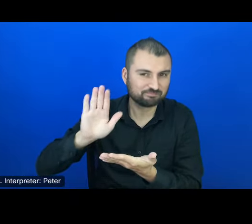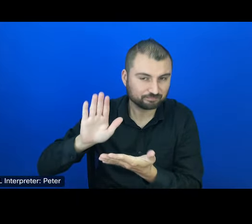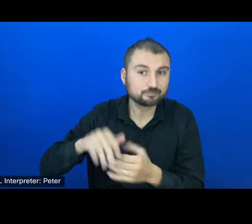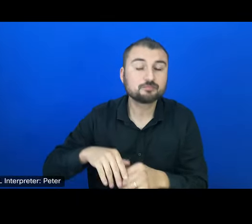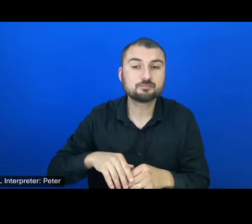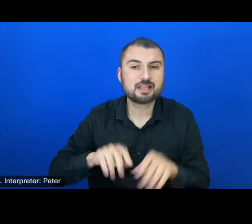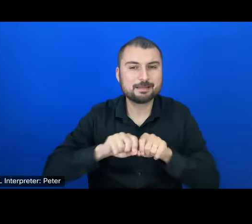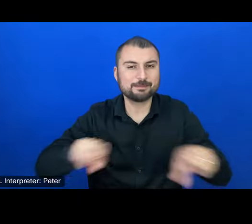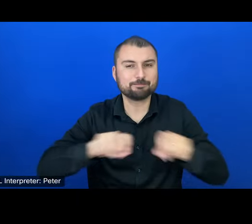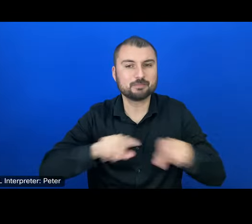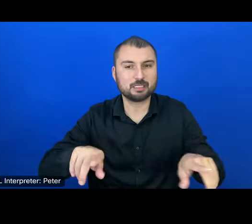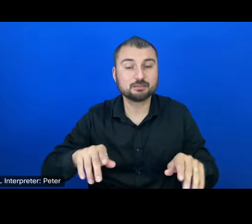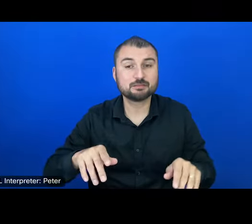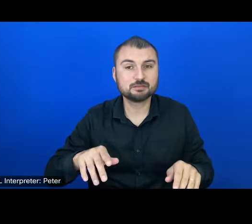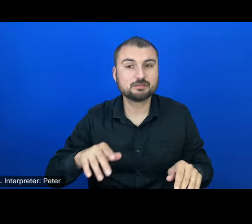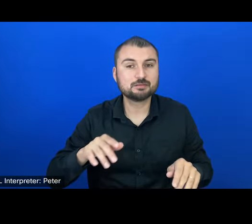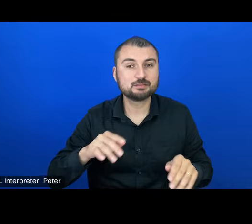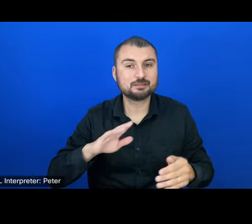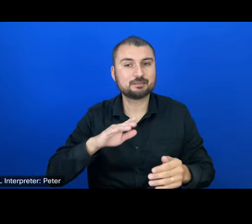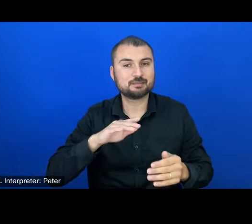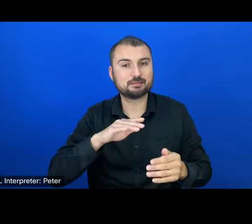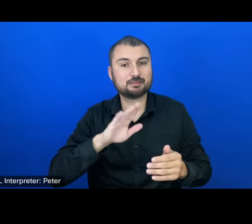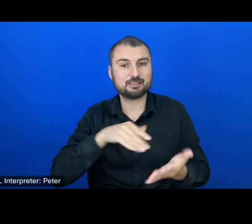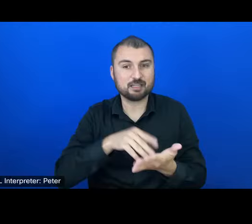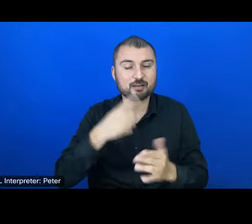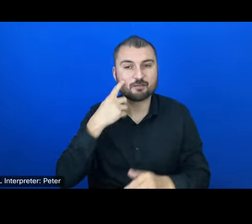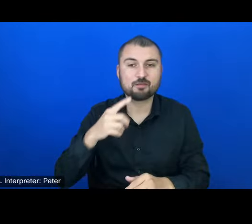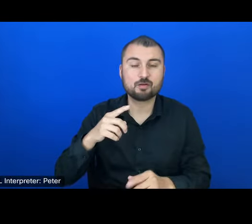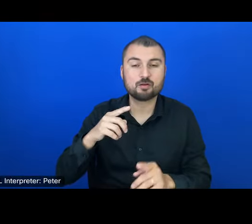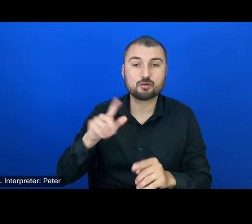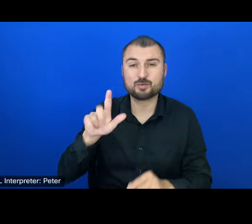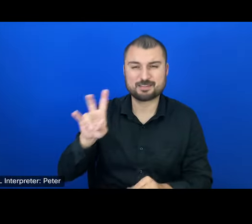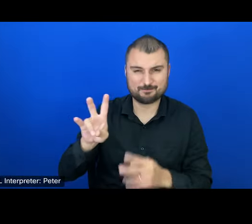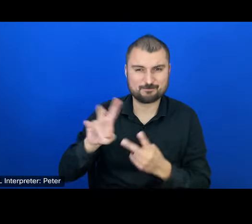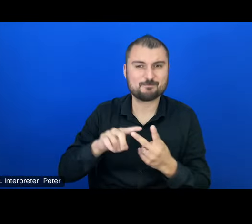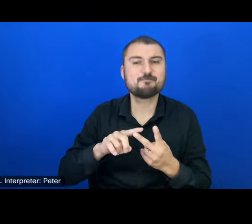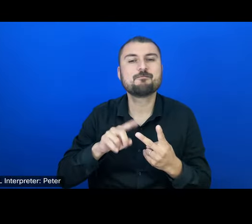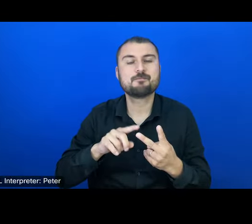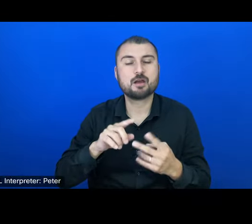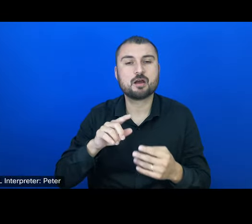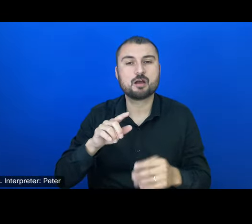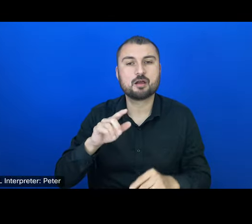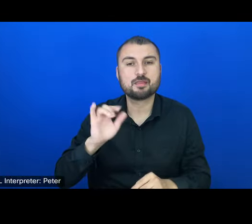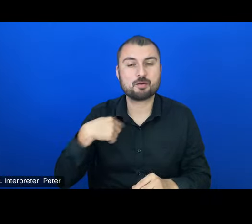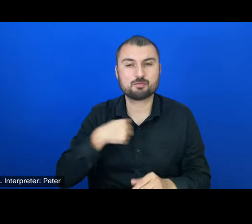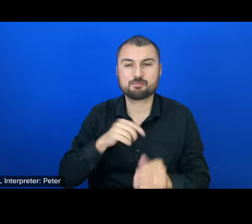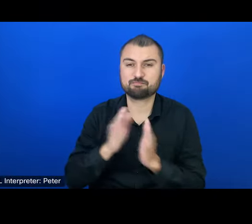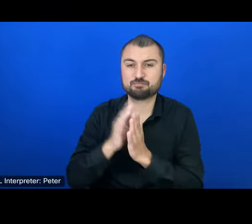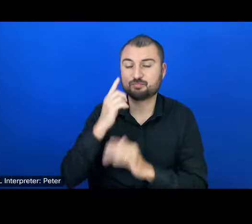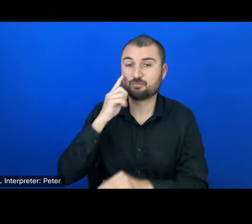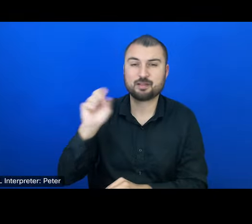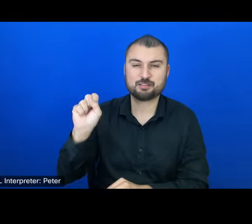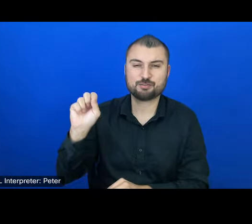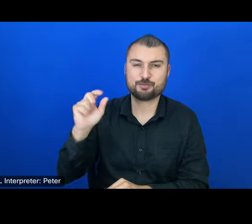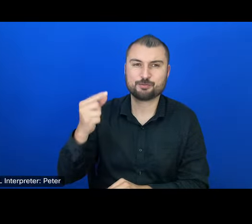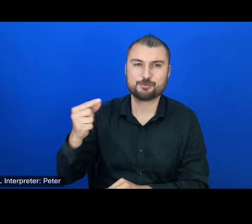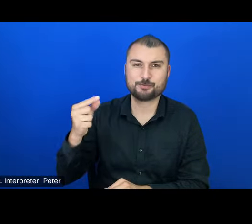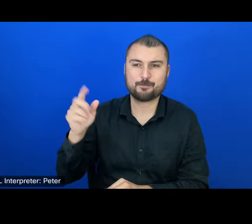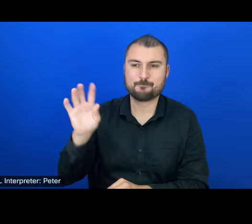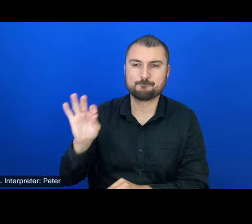Dispatch center is already being paid for in 21 million ARPA funds. For 27, we would be asking for